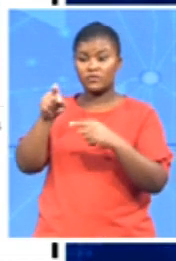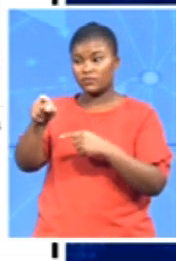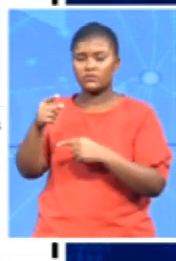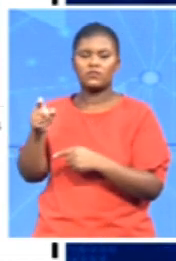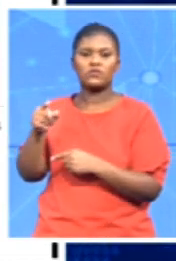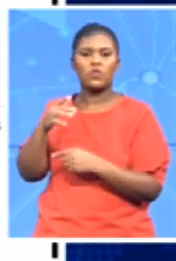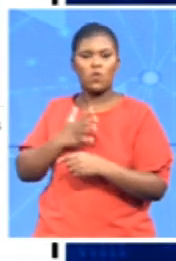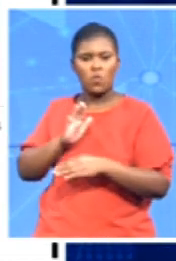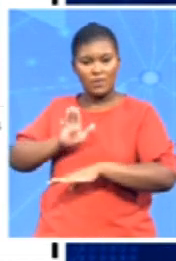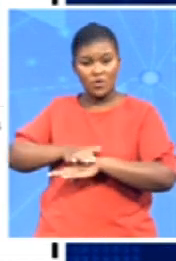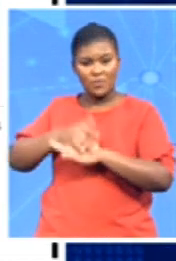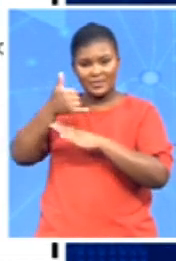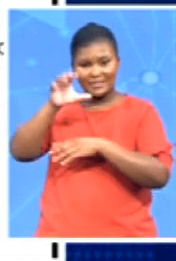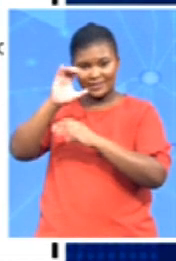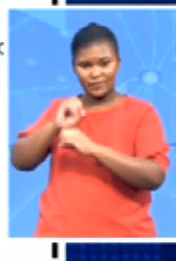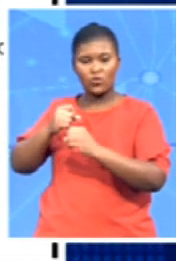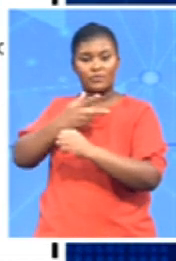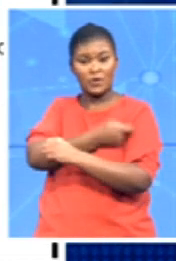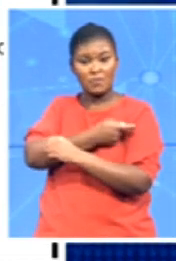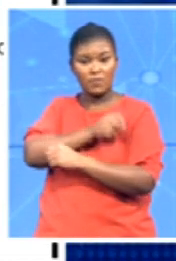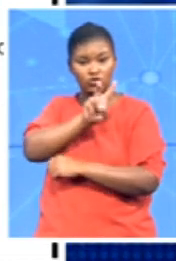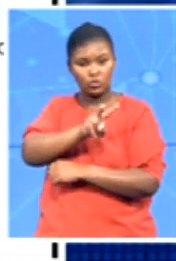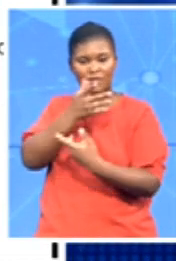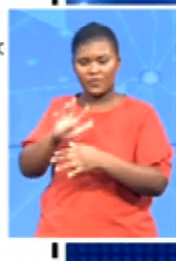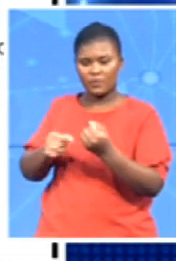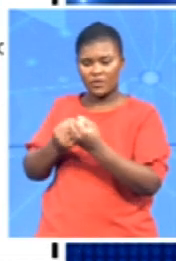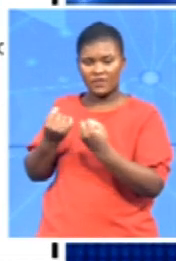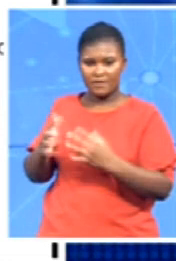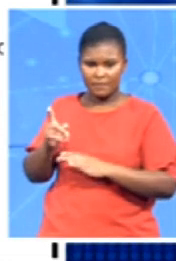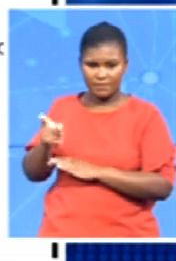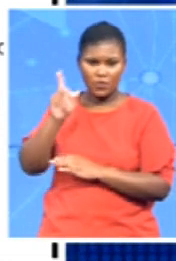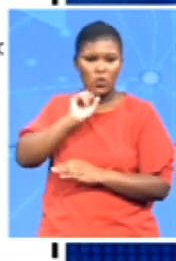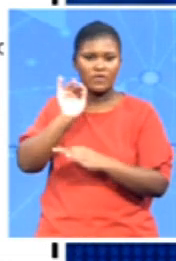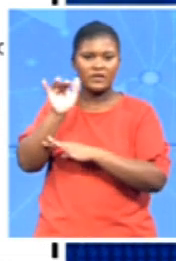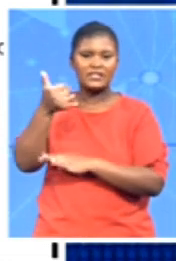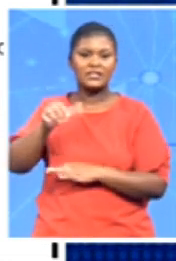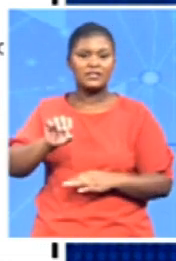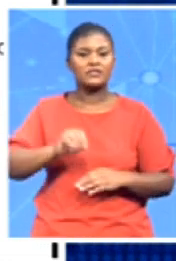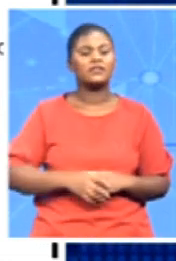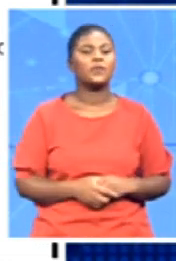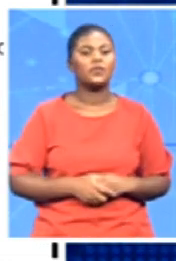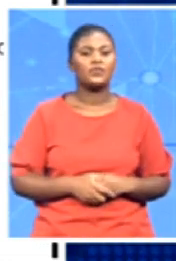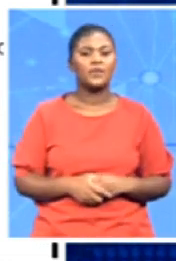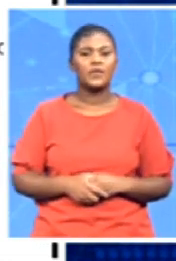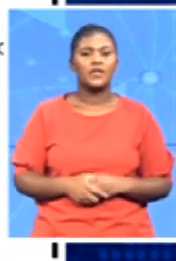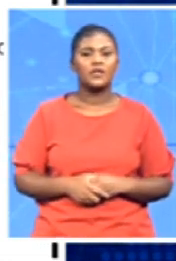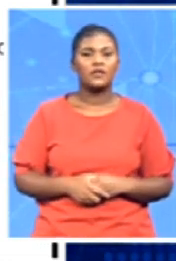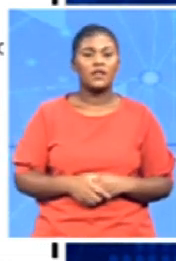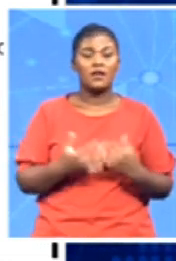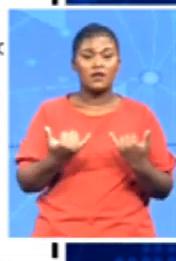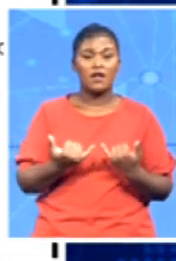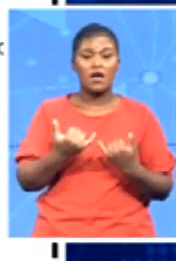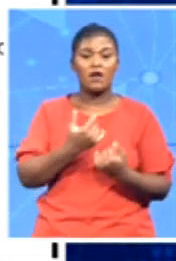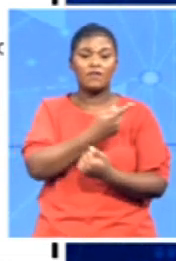in terms of protection and vulnerability. So what's the overall remarks of our vaccine implementation? The uptake has